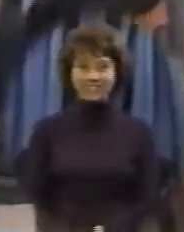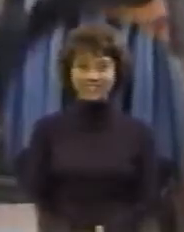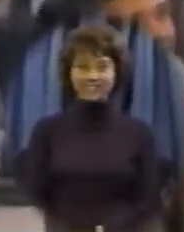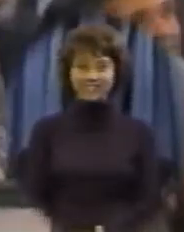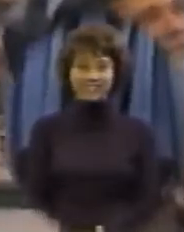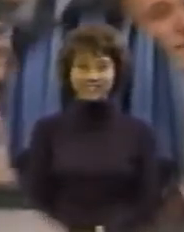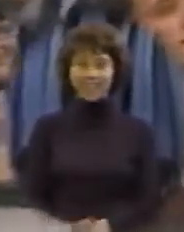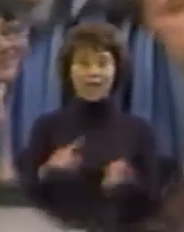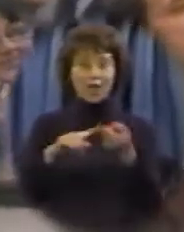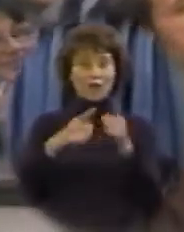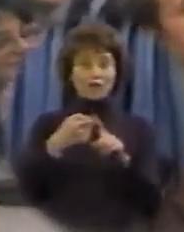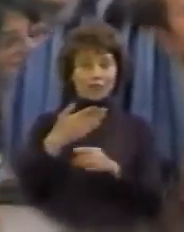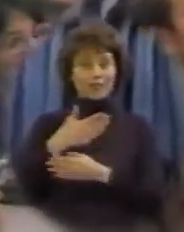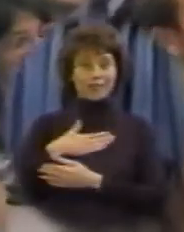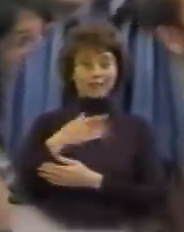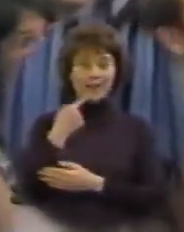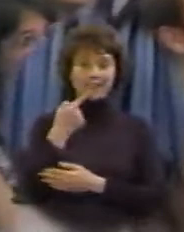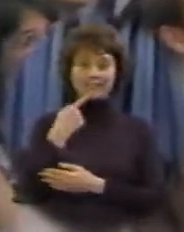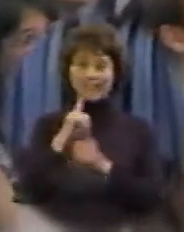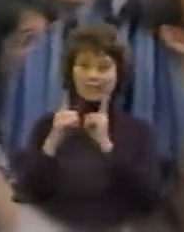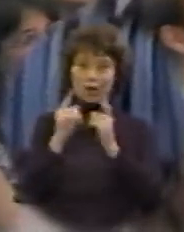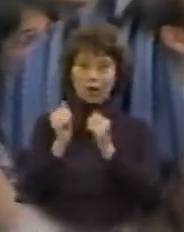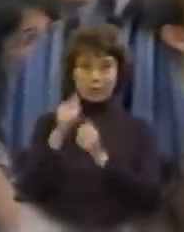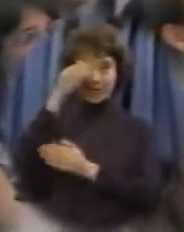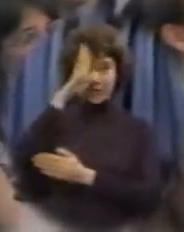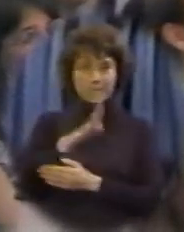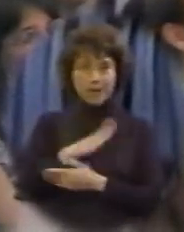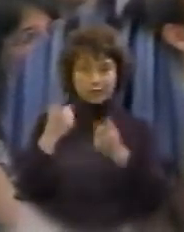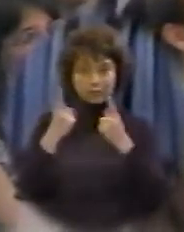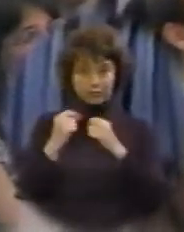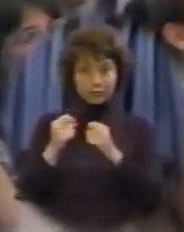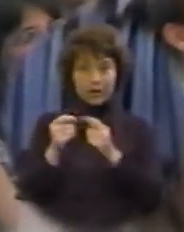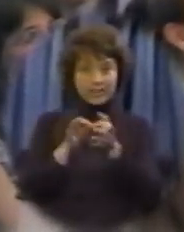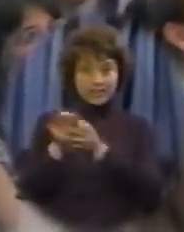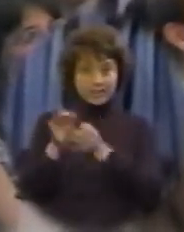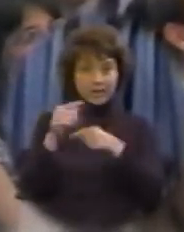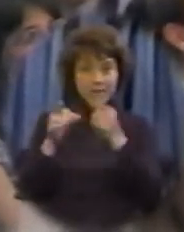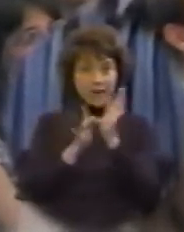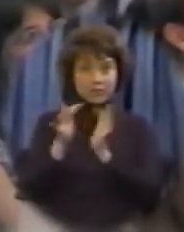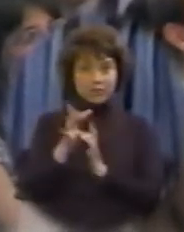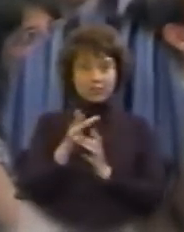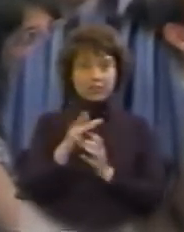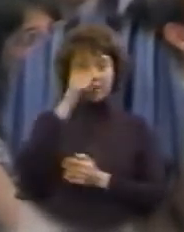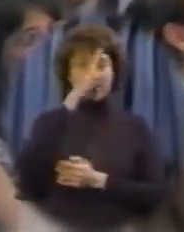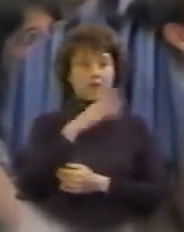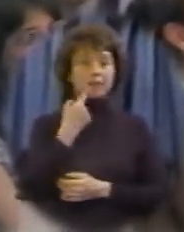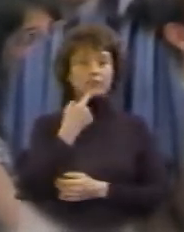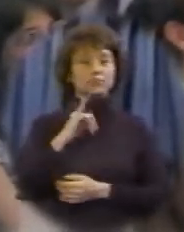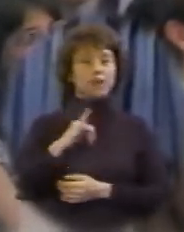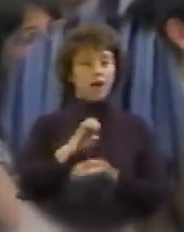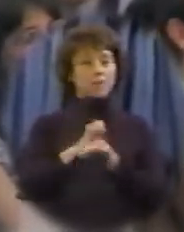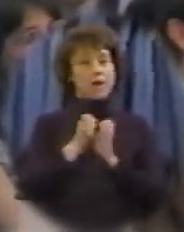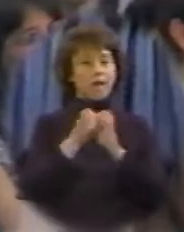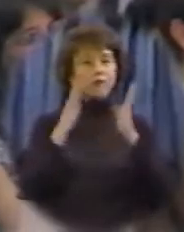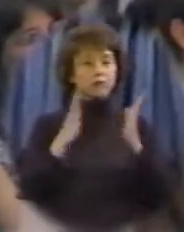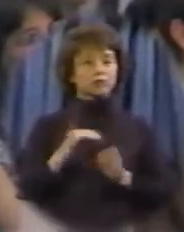A friend of mine said that he talked to a man trying to lead him to Christ, and he said, I'm an evolutionist. I believe we came from monkeys.